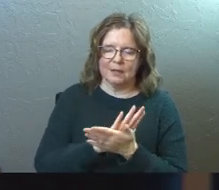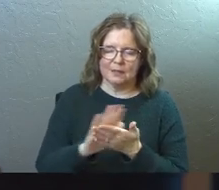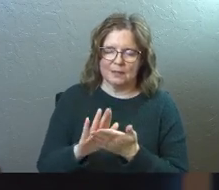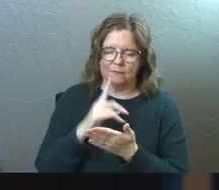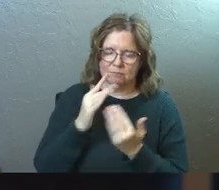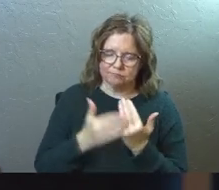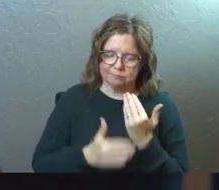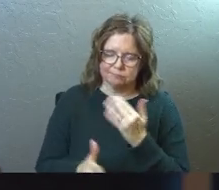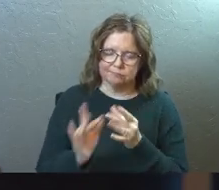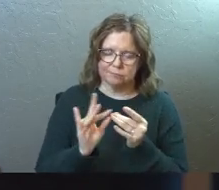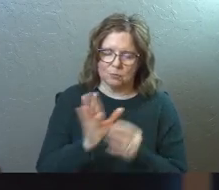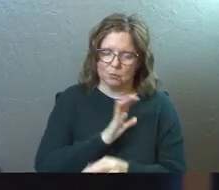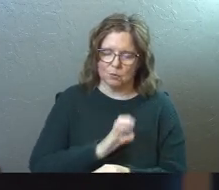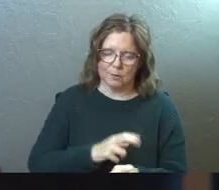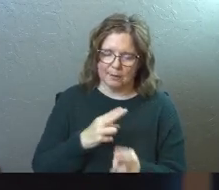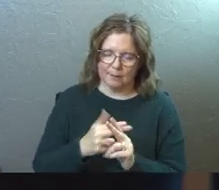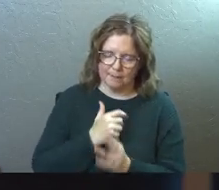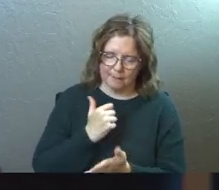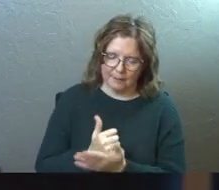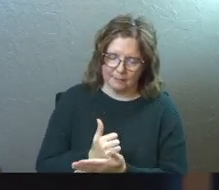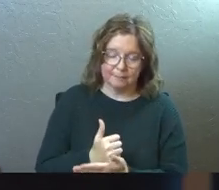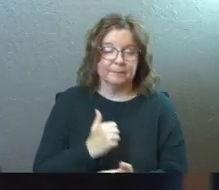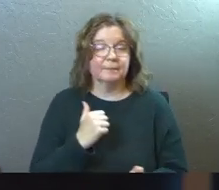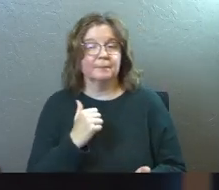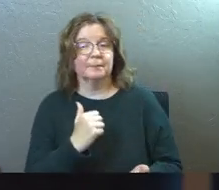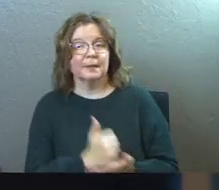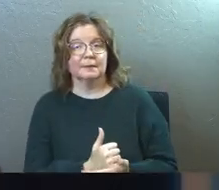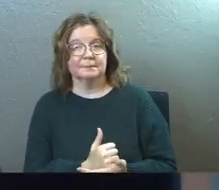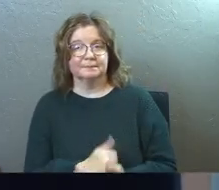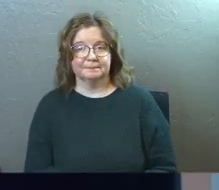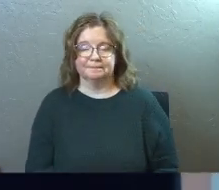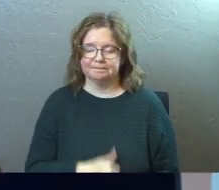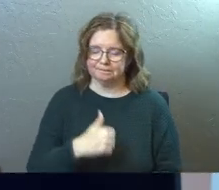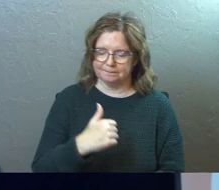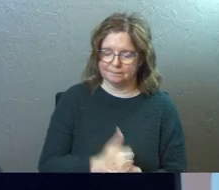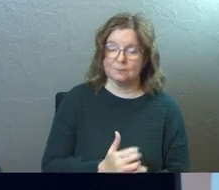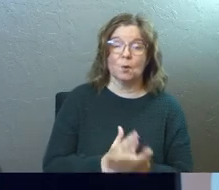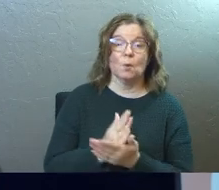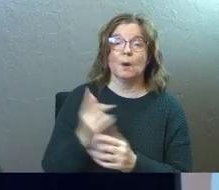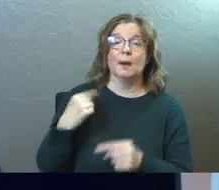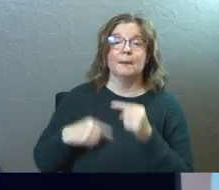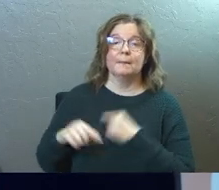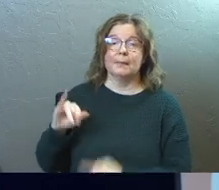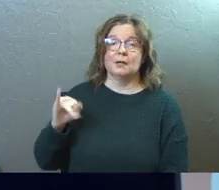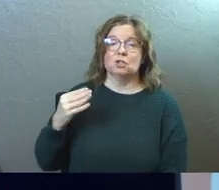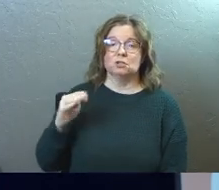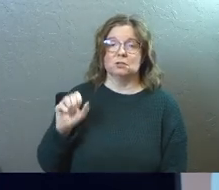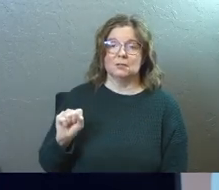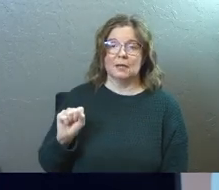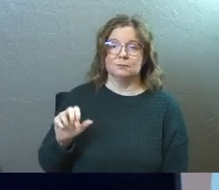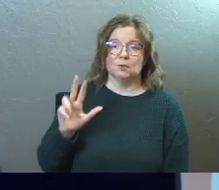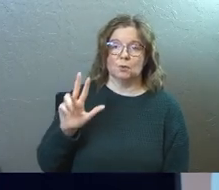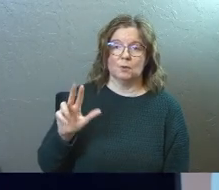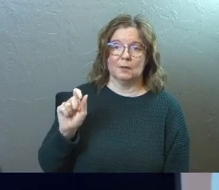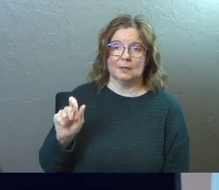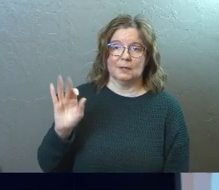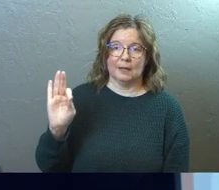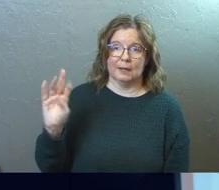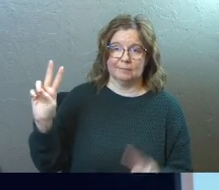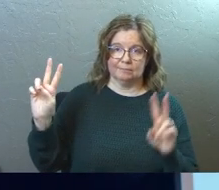now for the rest of the message. In Christ's name, amen. Amen. Amen. All right, back to James chapter 3, verse 9. Let's